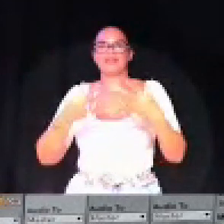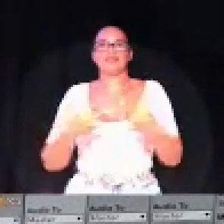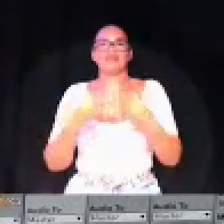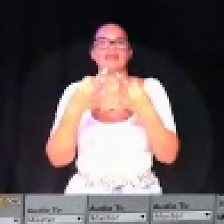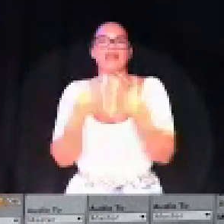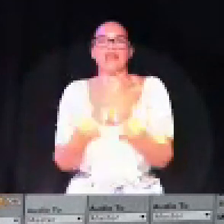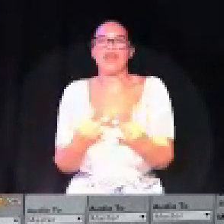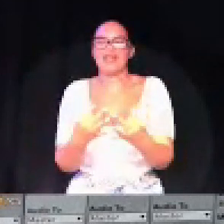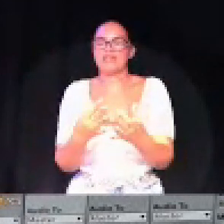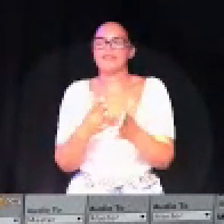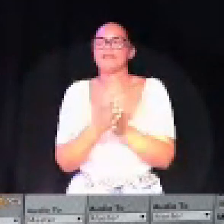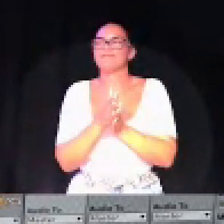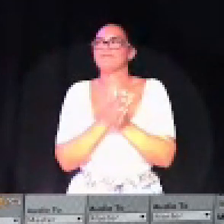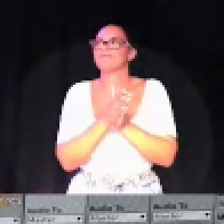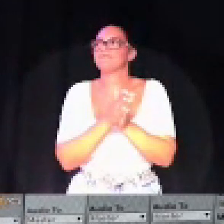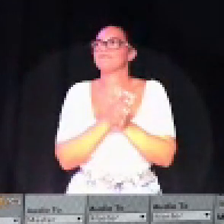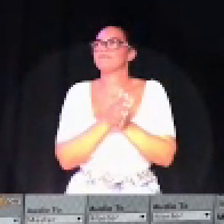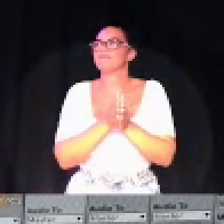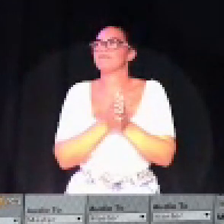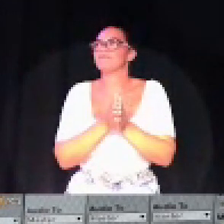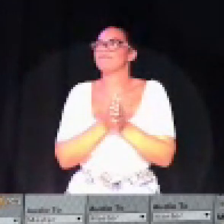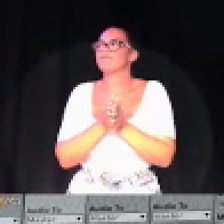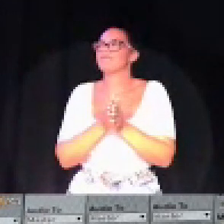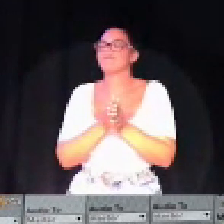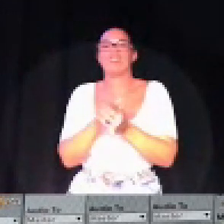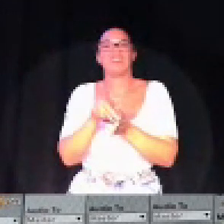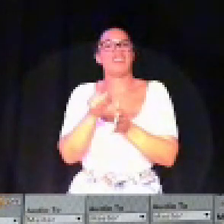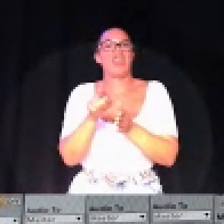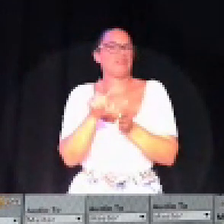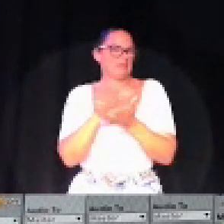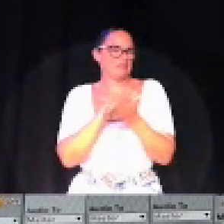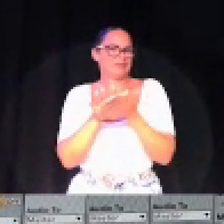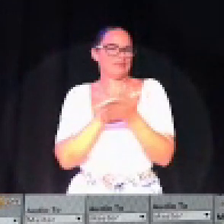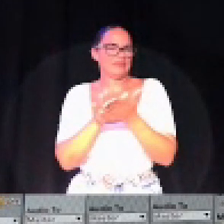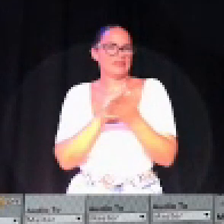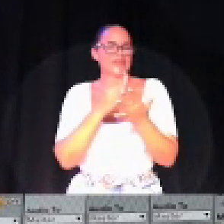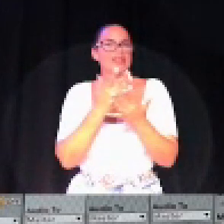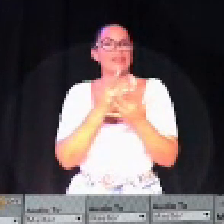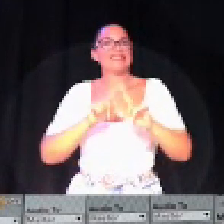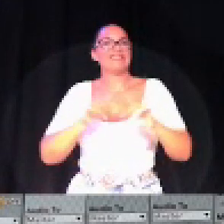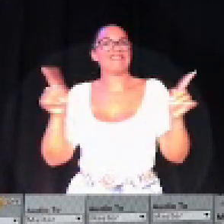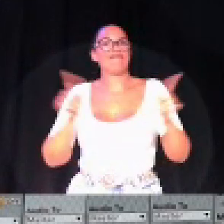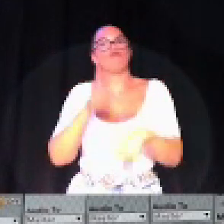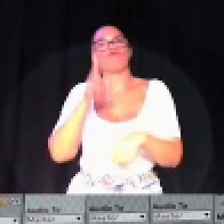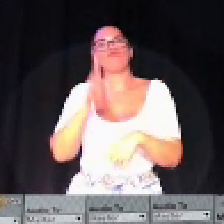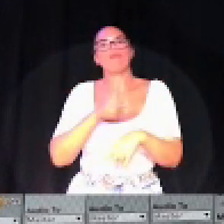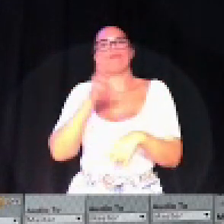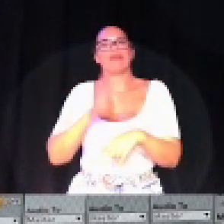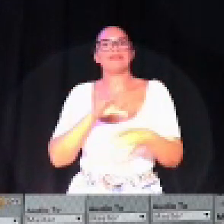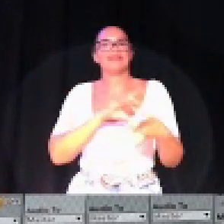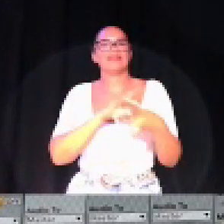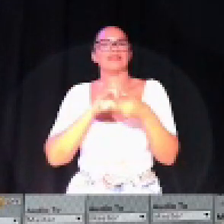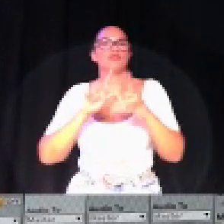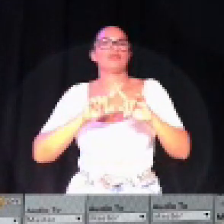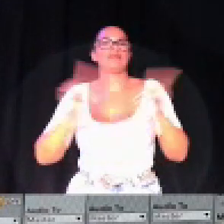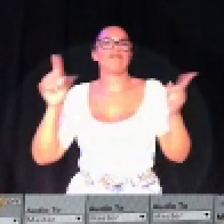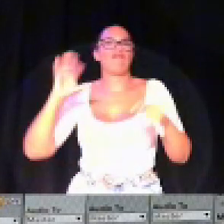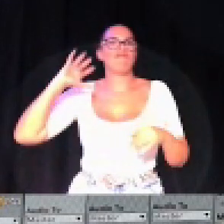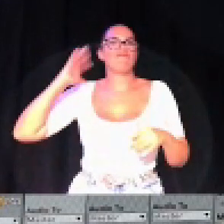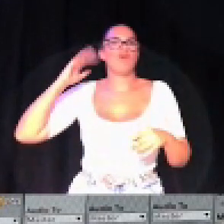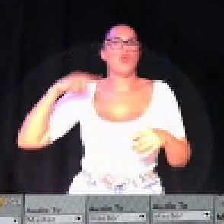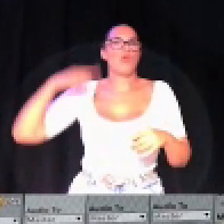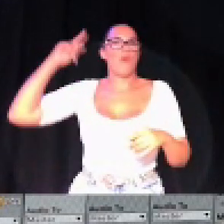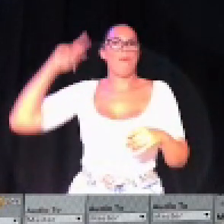a similar-ish, like different repeats attached to different volume. Sorry, each repeat attached to a different